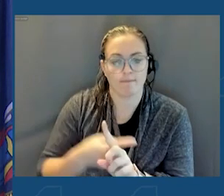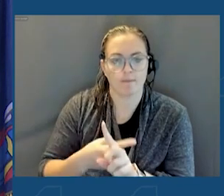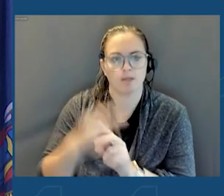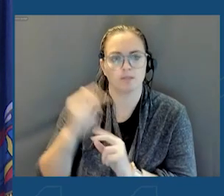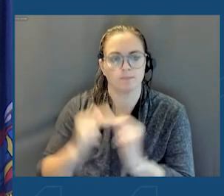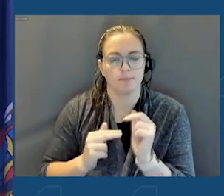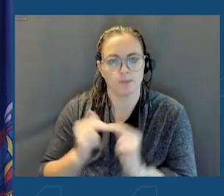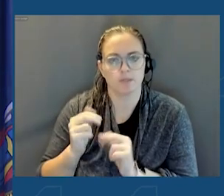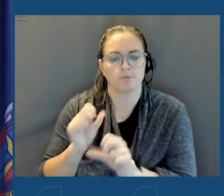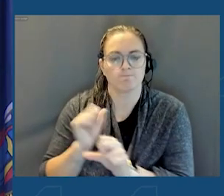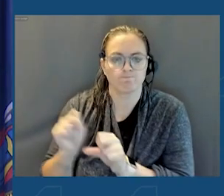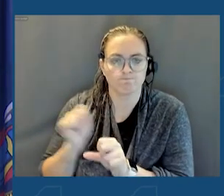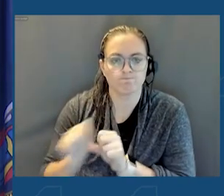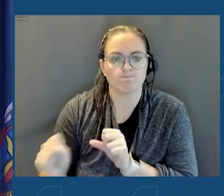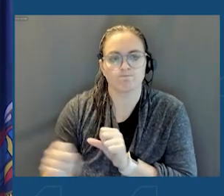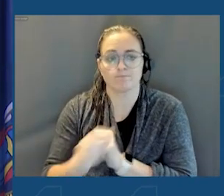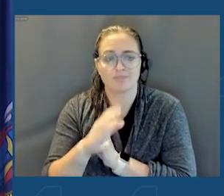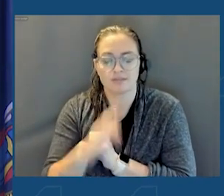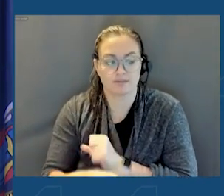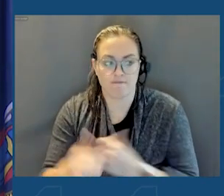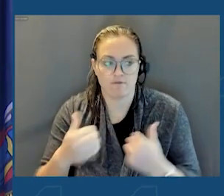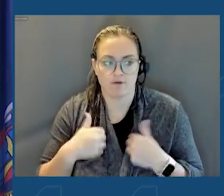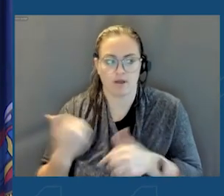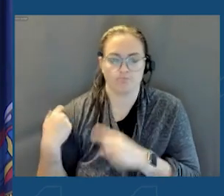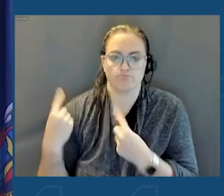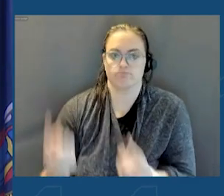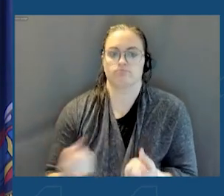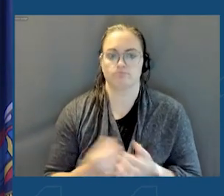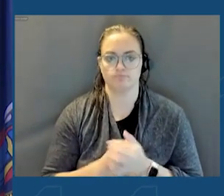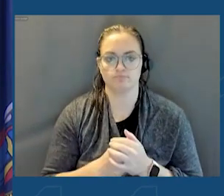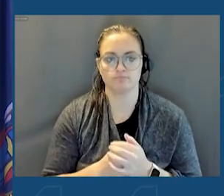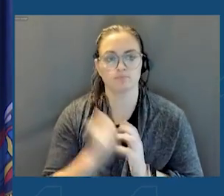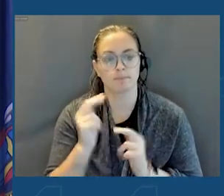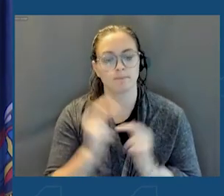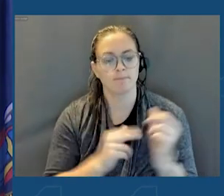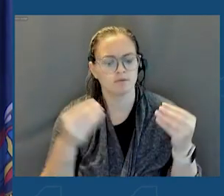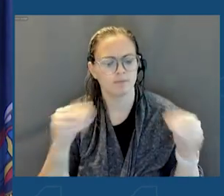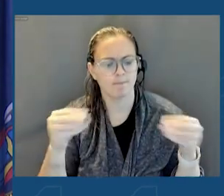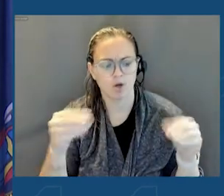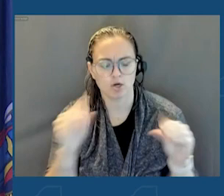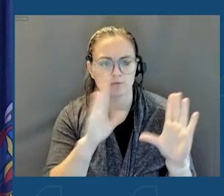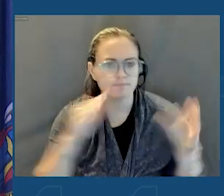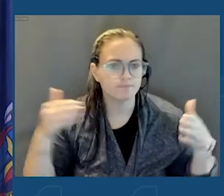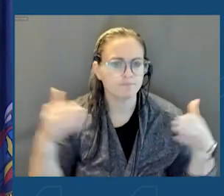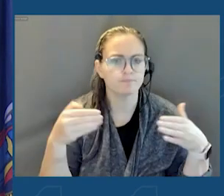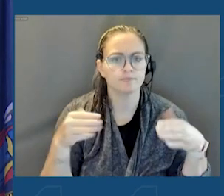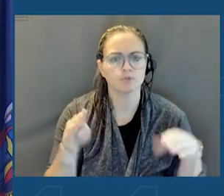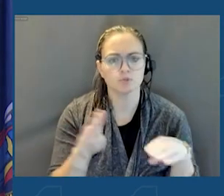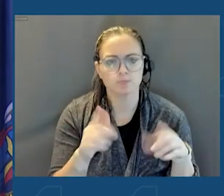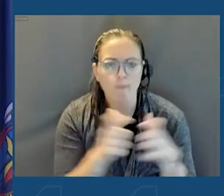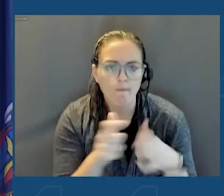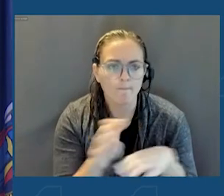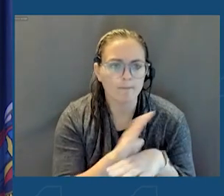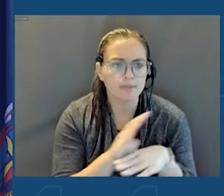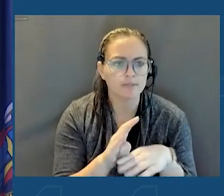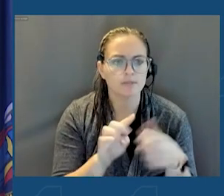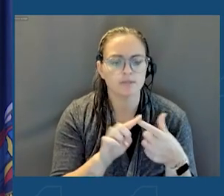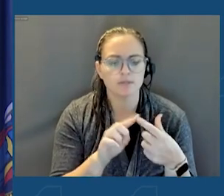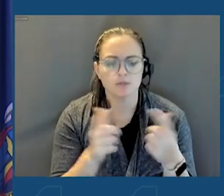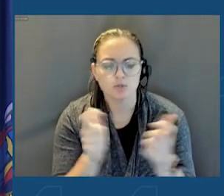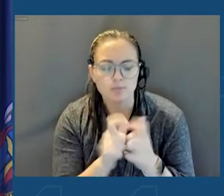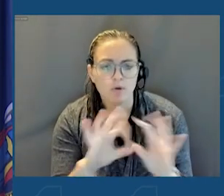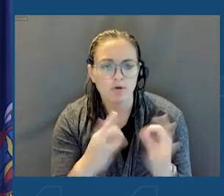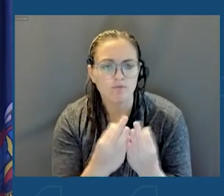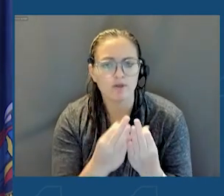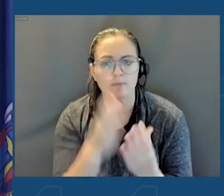something that has never existed before, building a market that is centered on small businesses, on small family